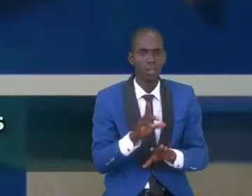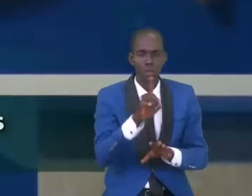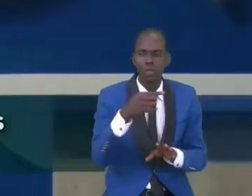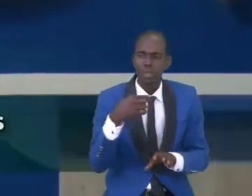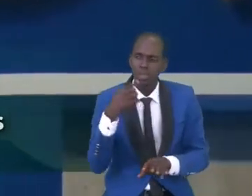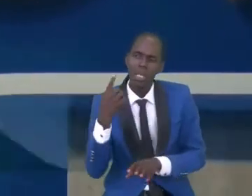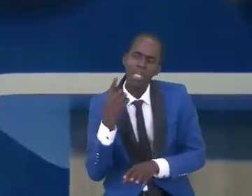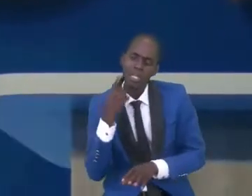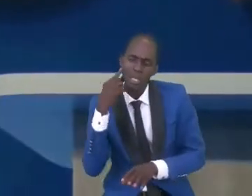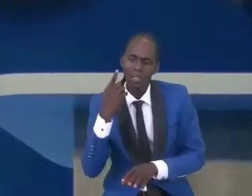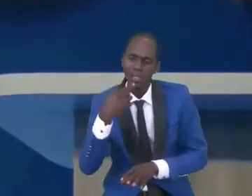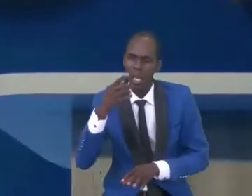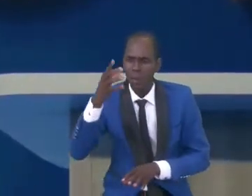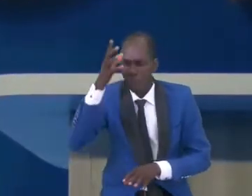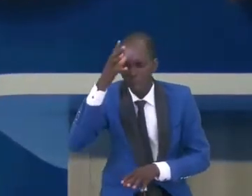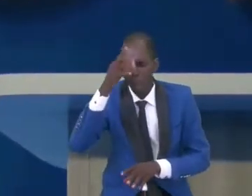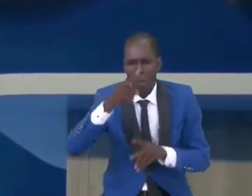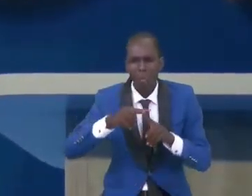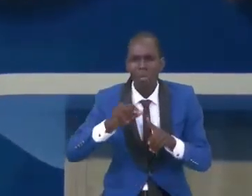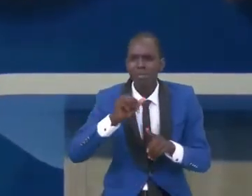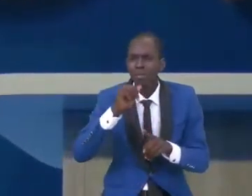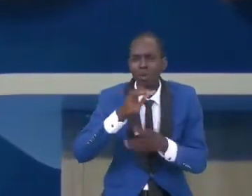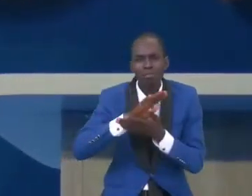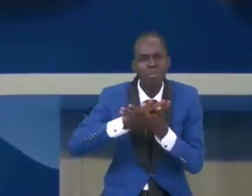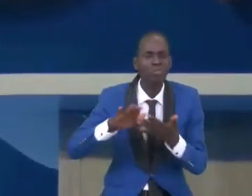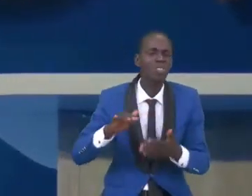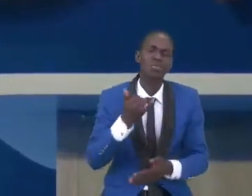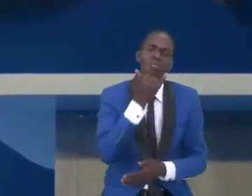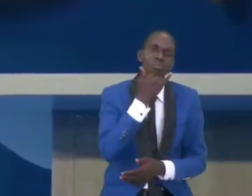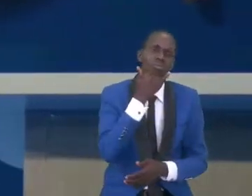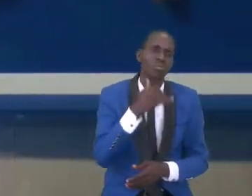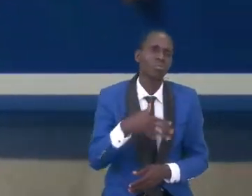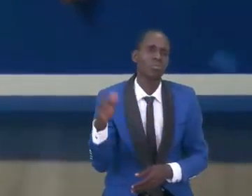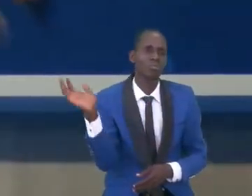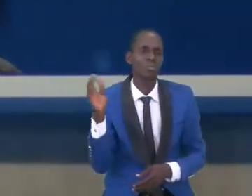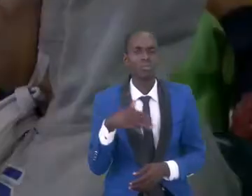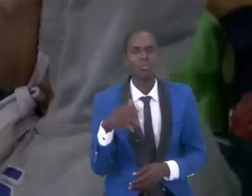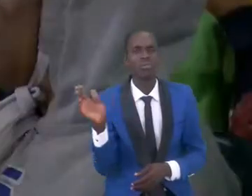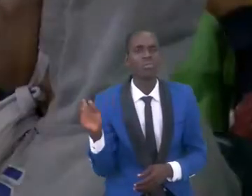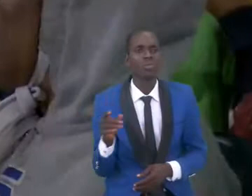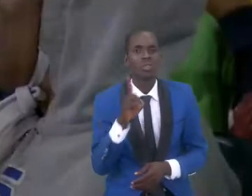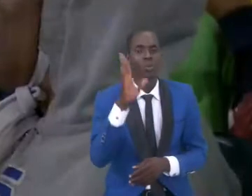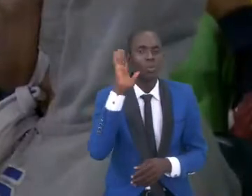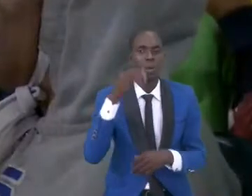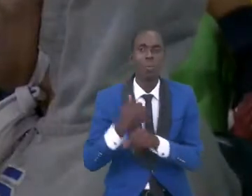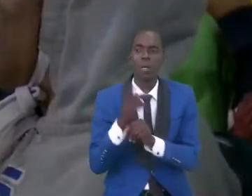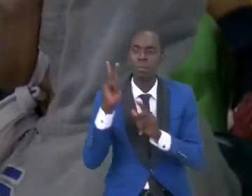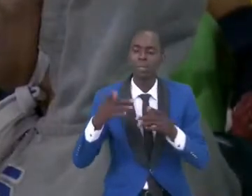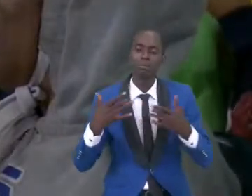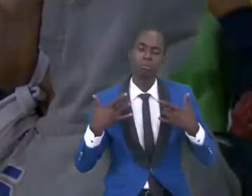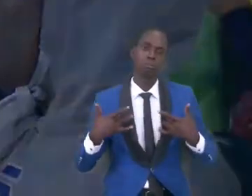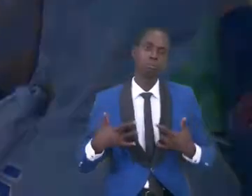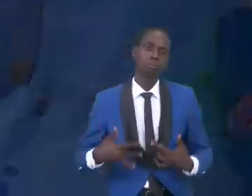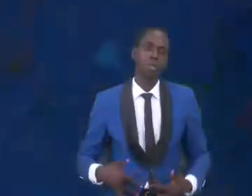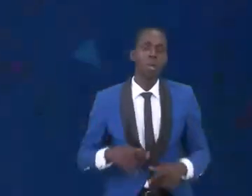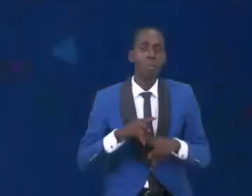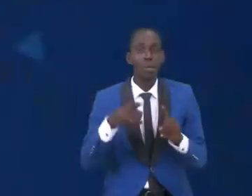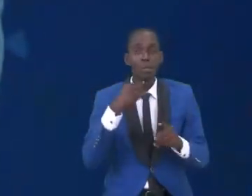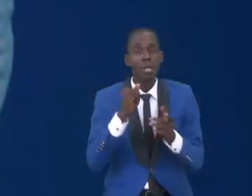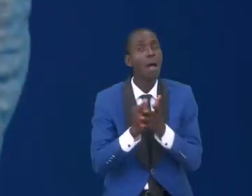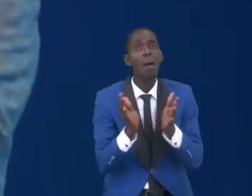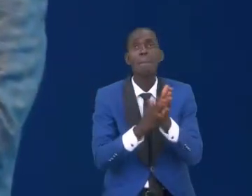and they say Dada, and you say, oh, it's not like that. You destroy their faith. But if you say, praise